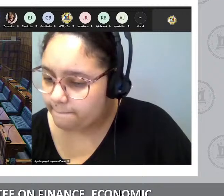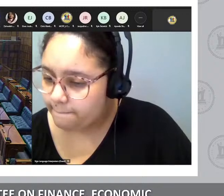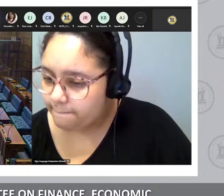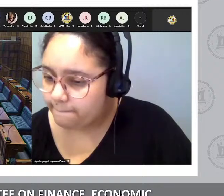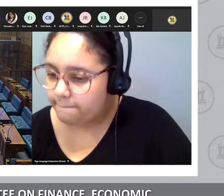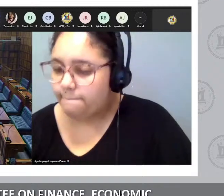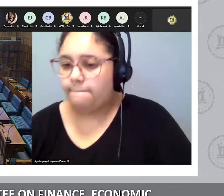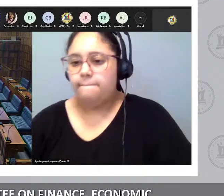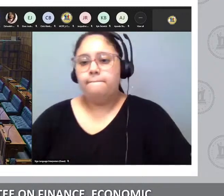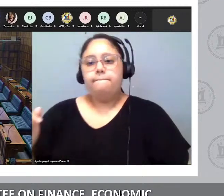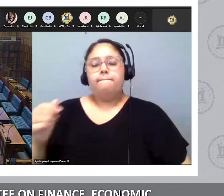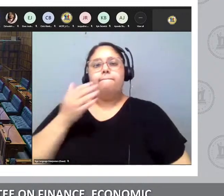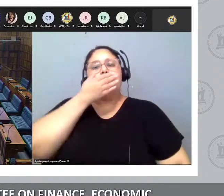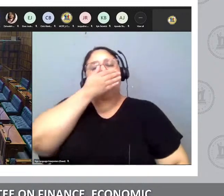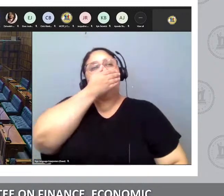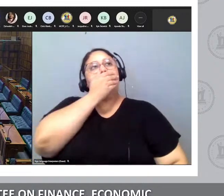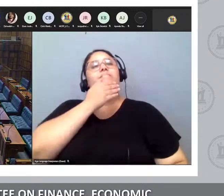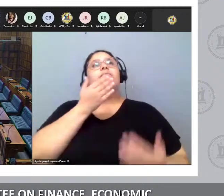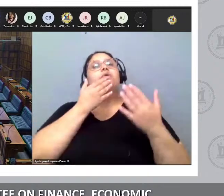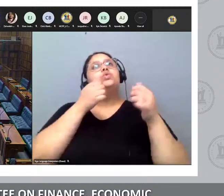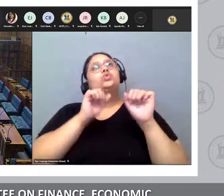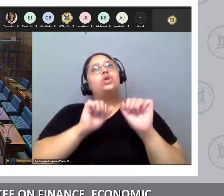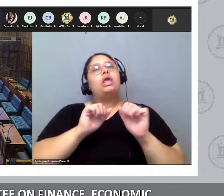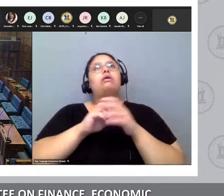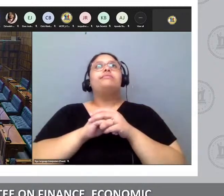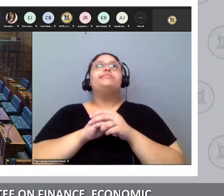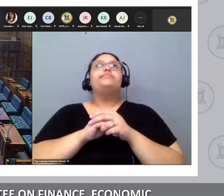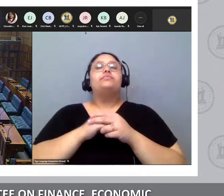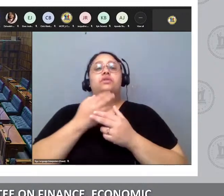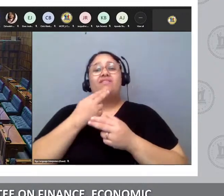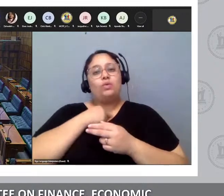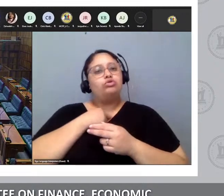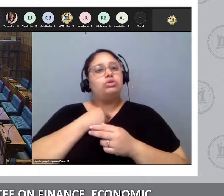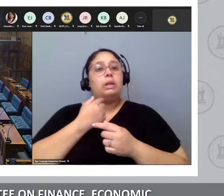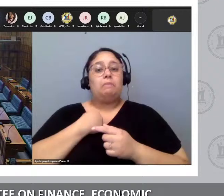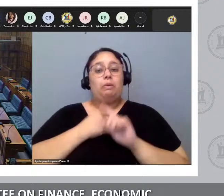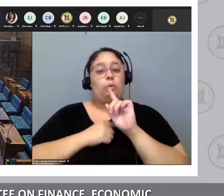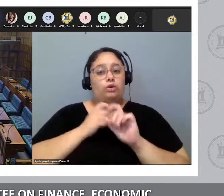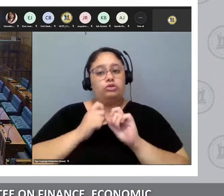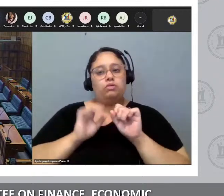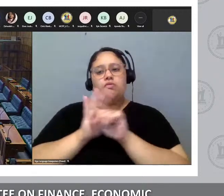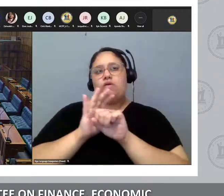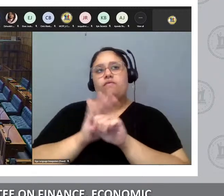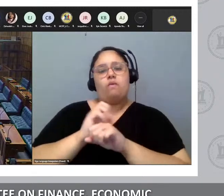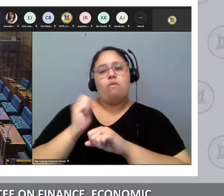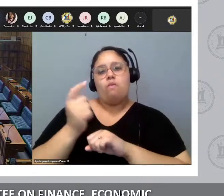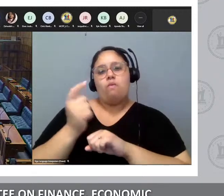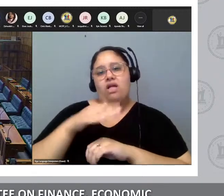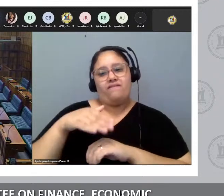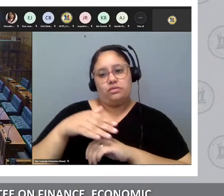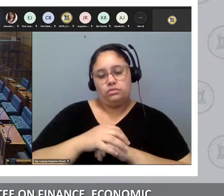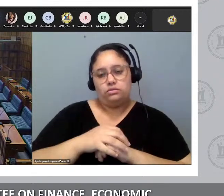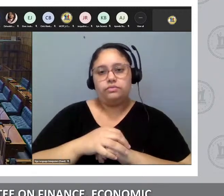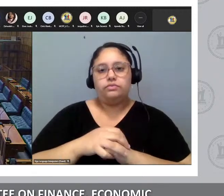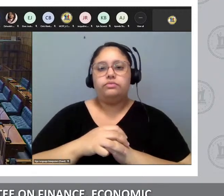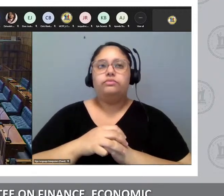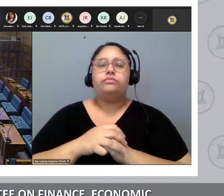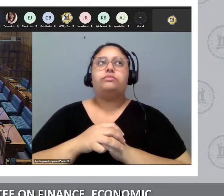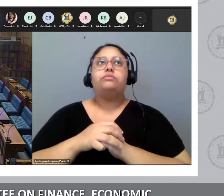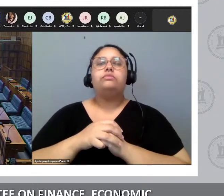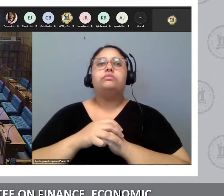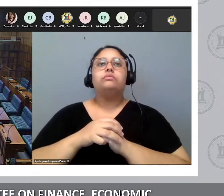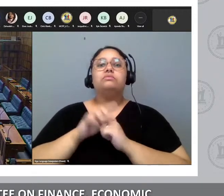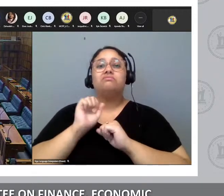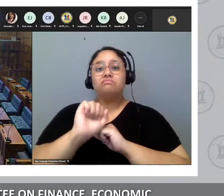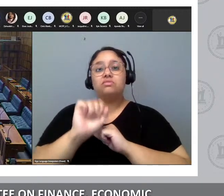questions have not been addressed uh I I did hear uh and please just confirm that the used